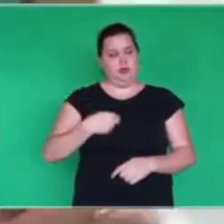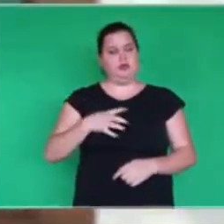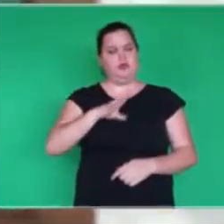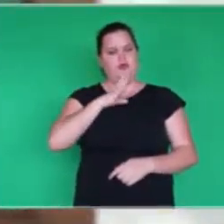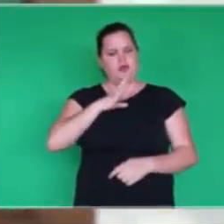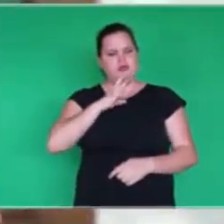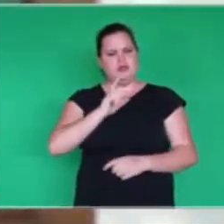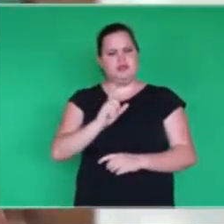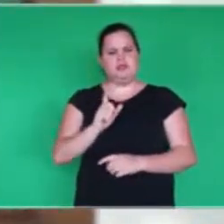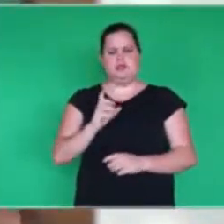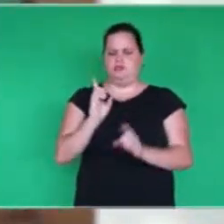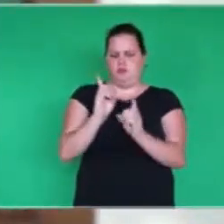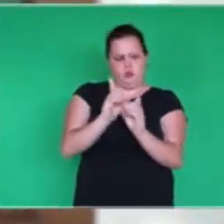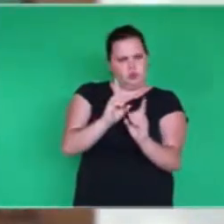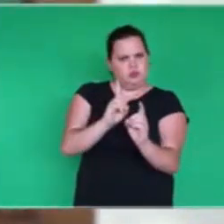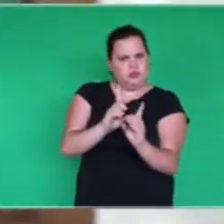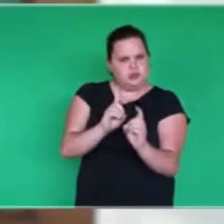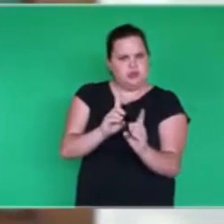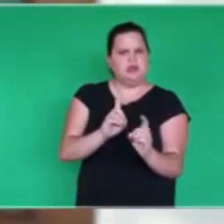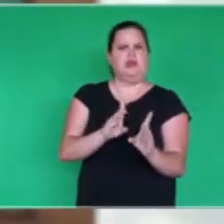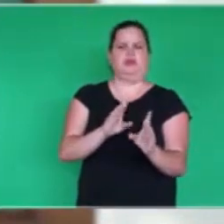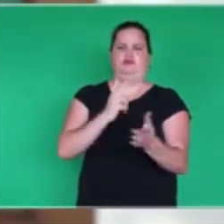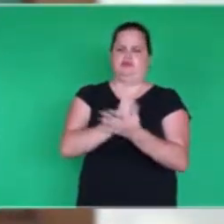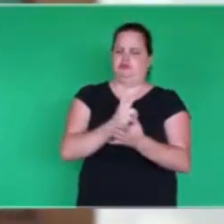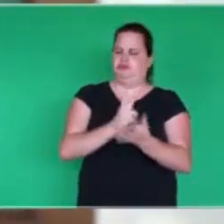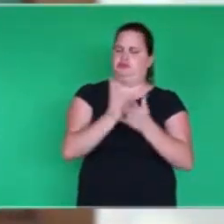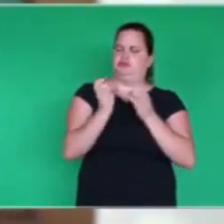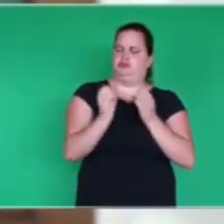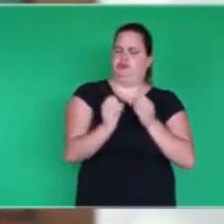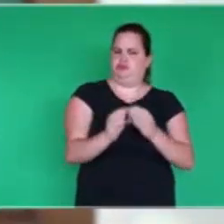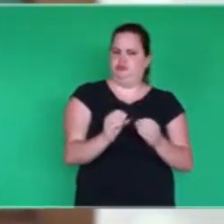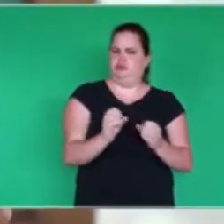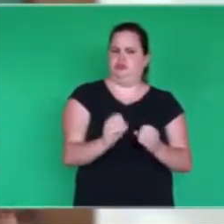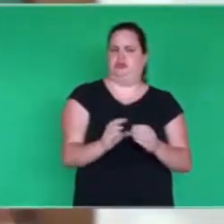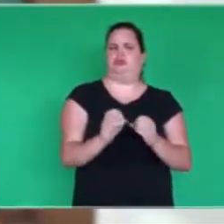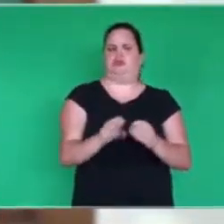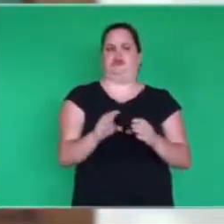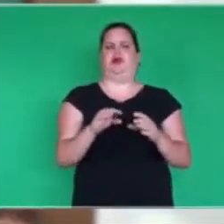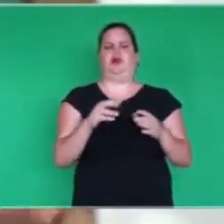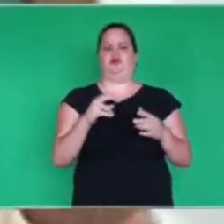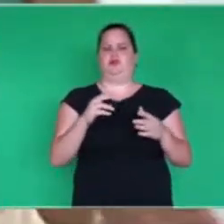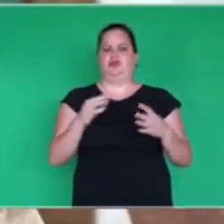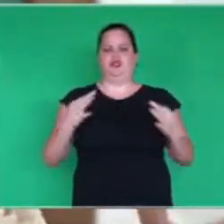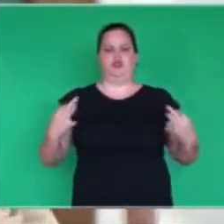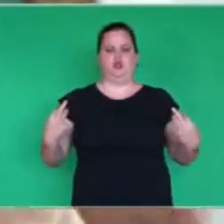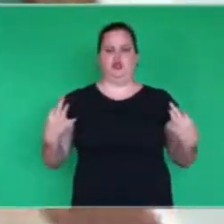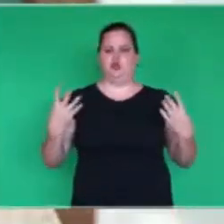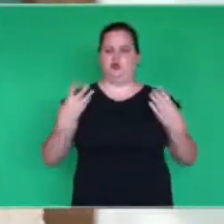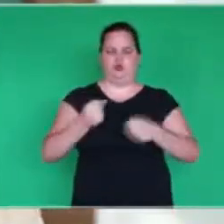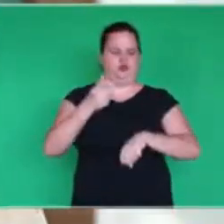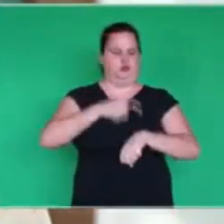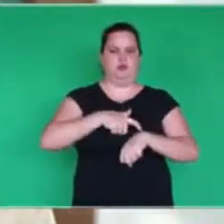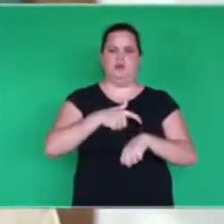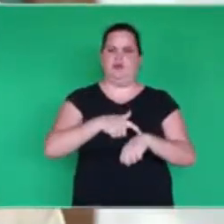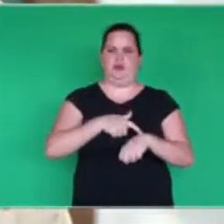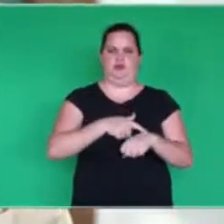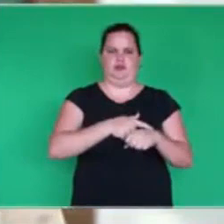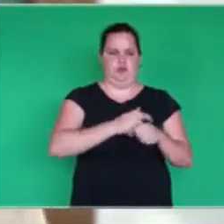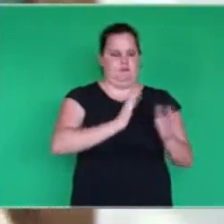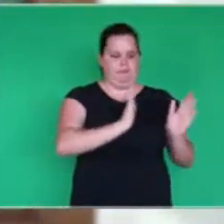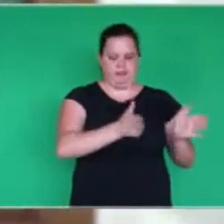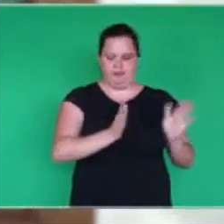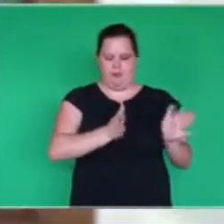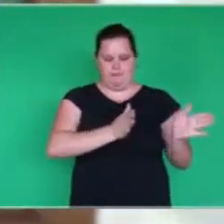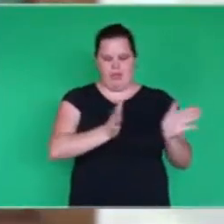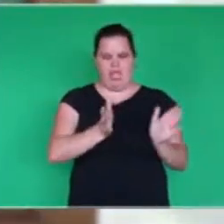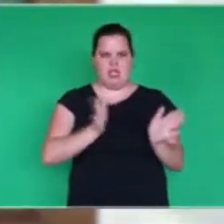has reached us today in the time that we live in. It is necessary for us to understand some of the characteristics